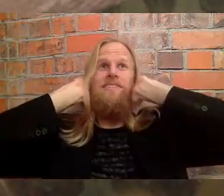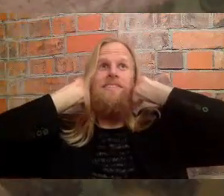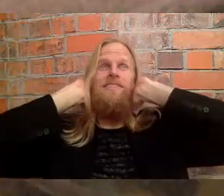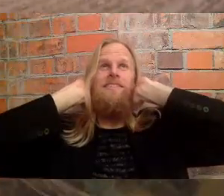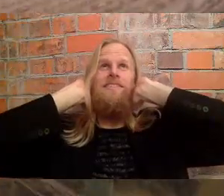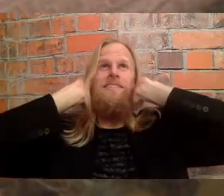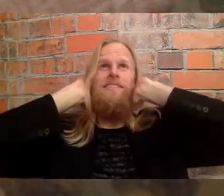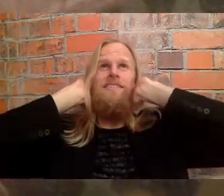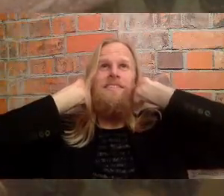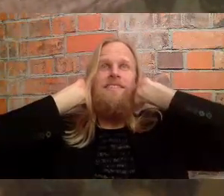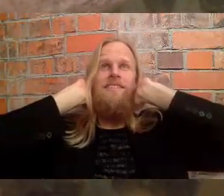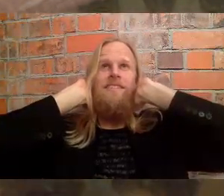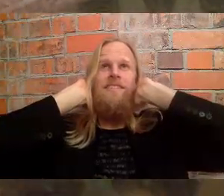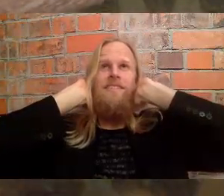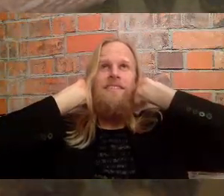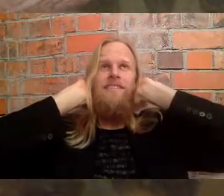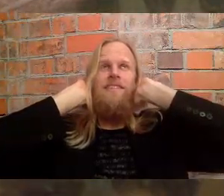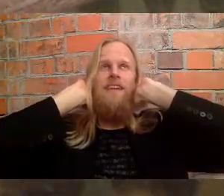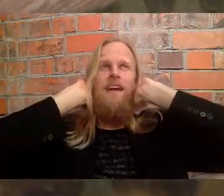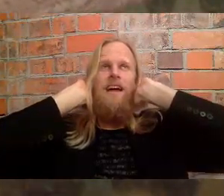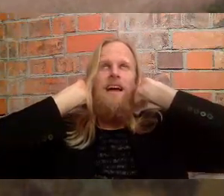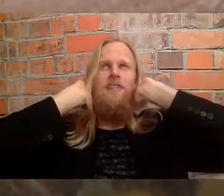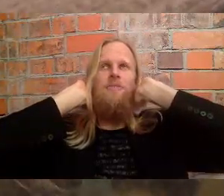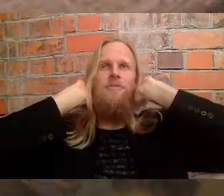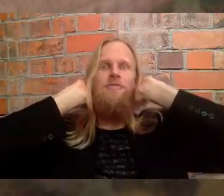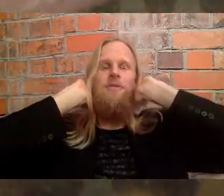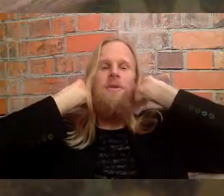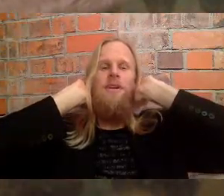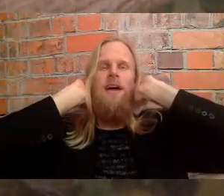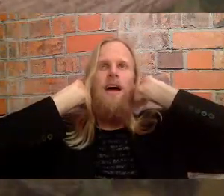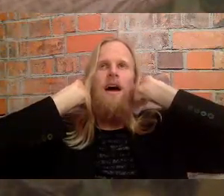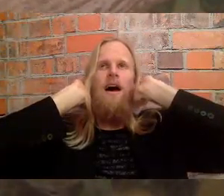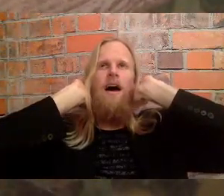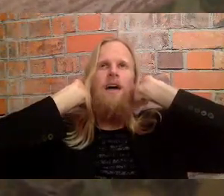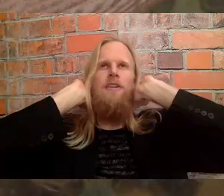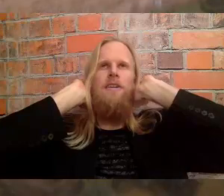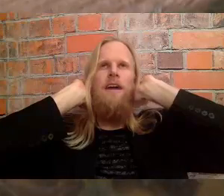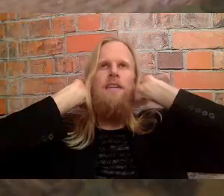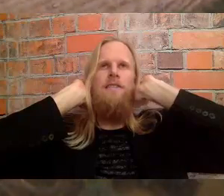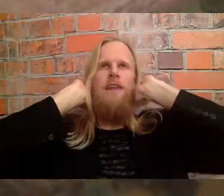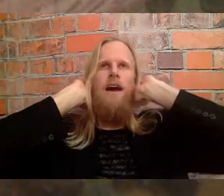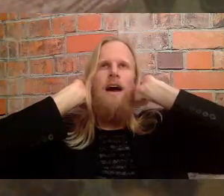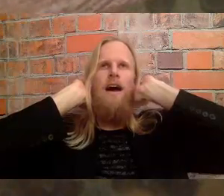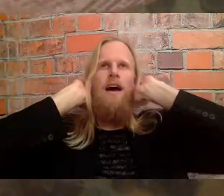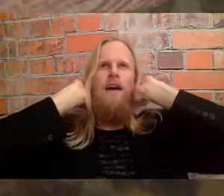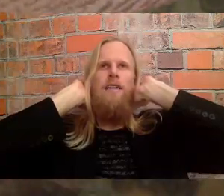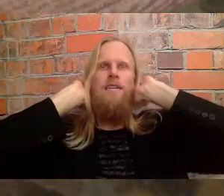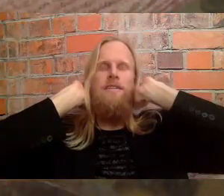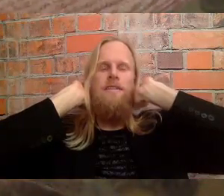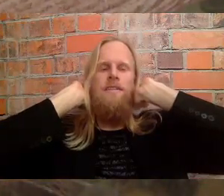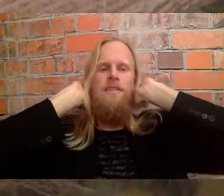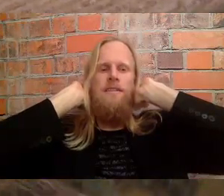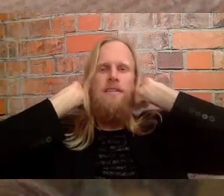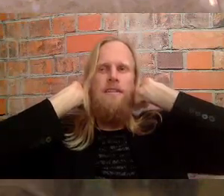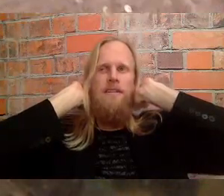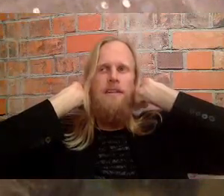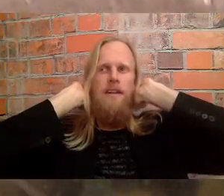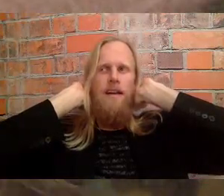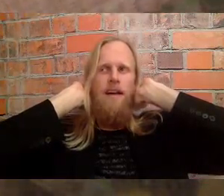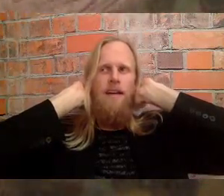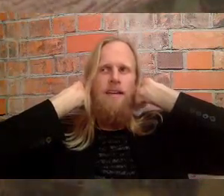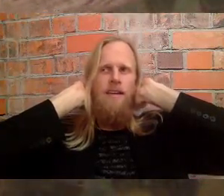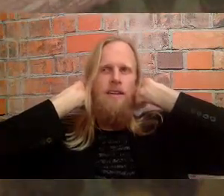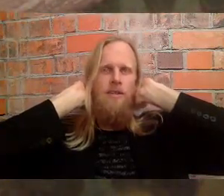To move forward on your guidance, which is continuously nudging